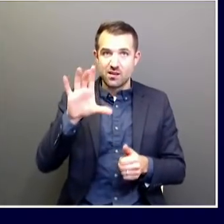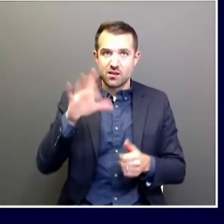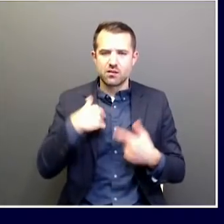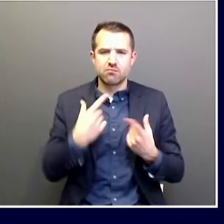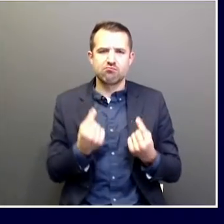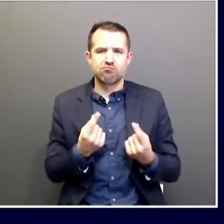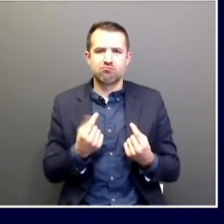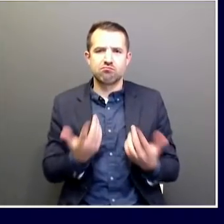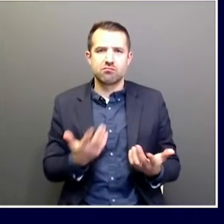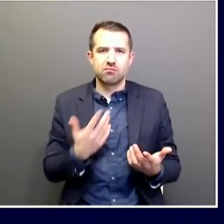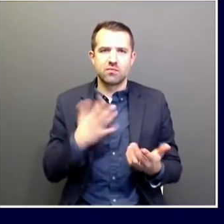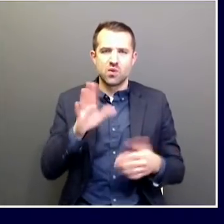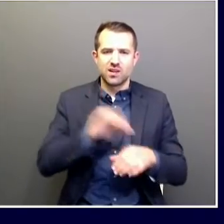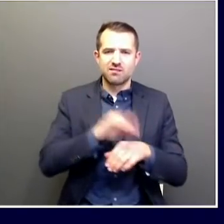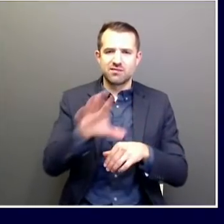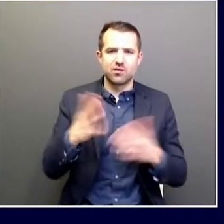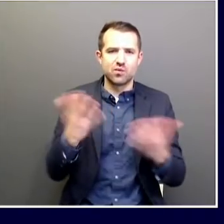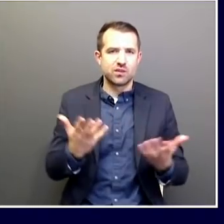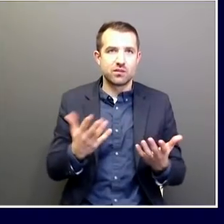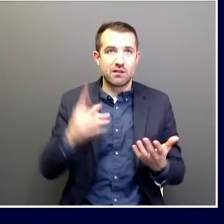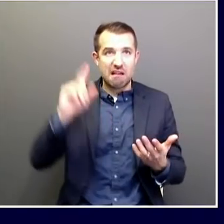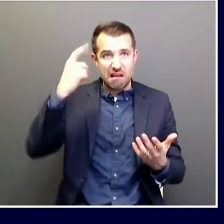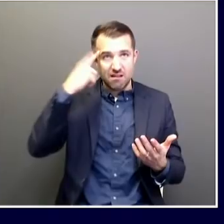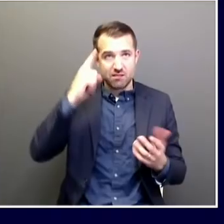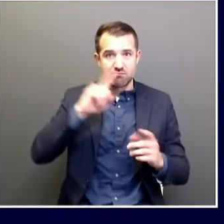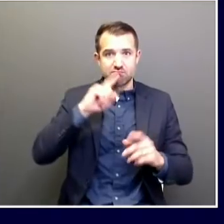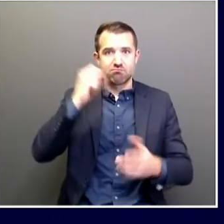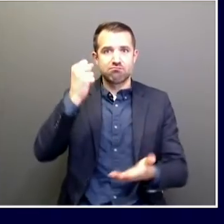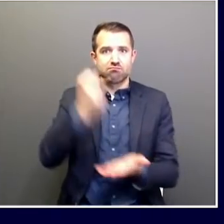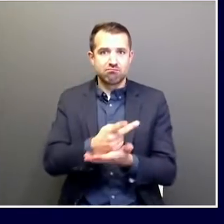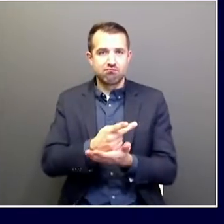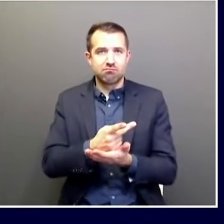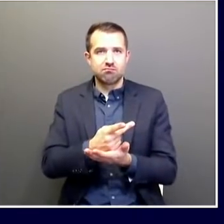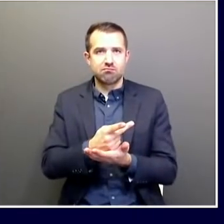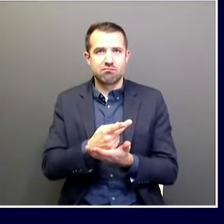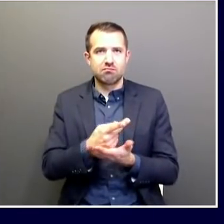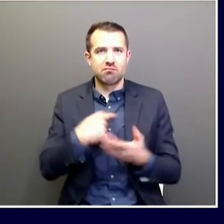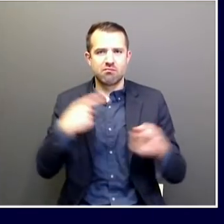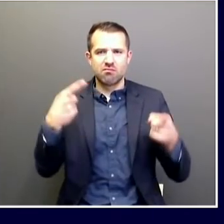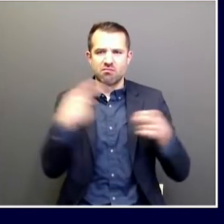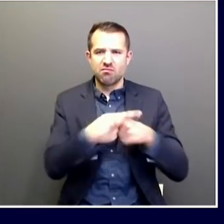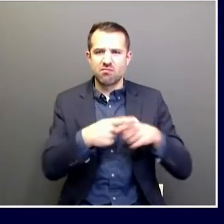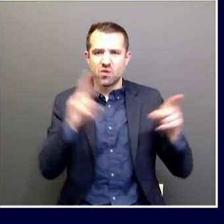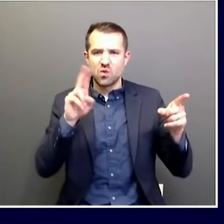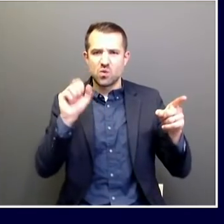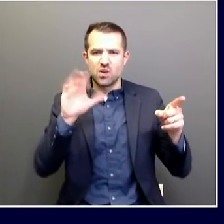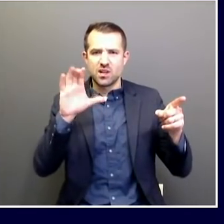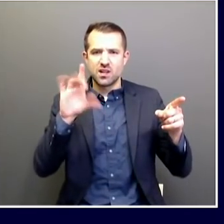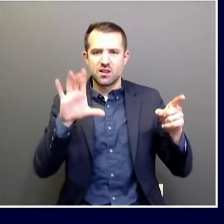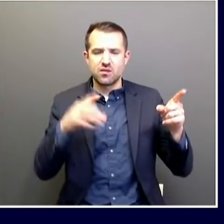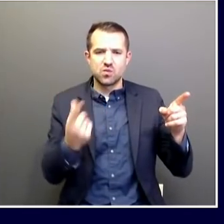do under the governor's authorization? Sure. Lauren, as I mentioned, any new